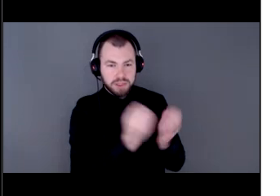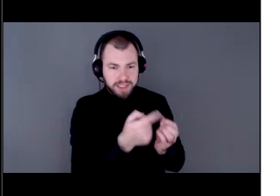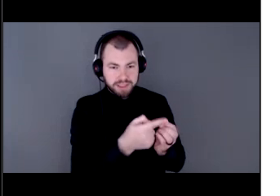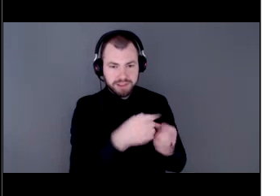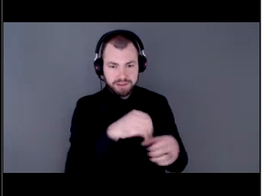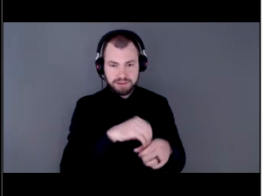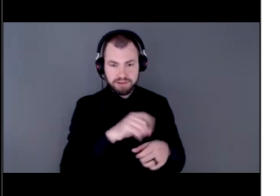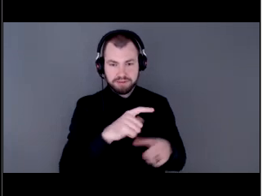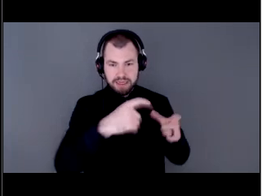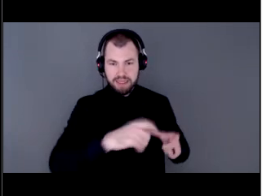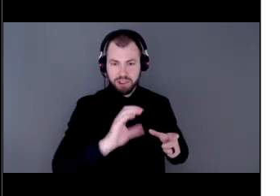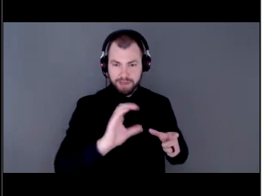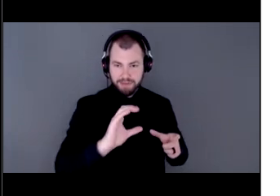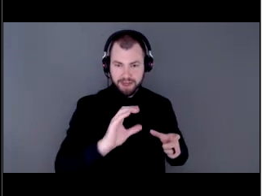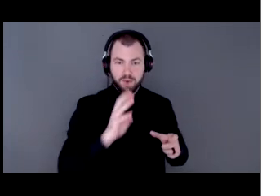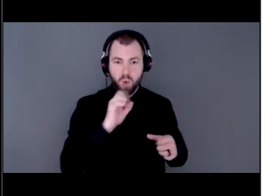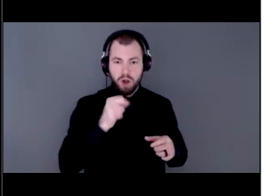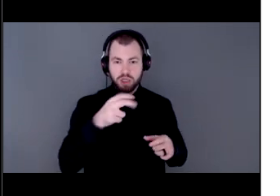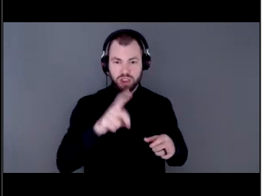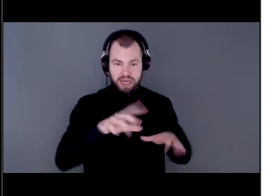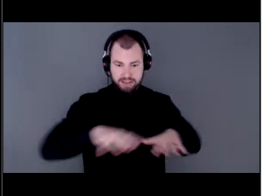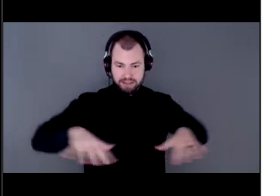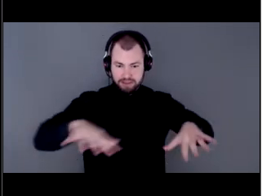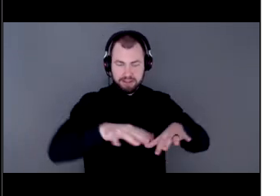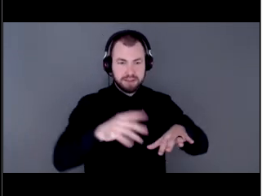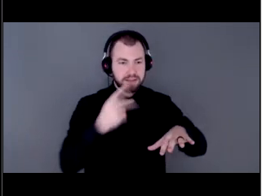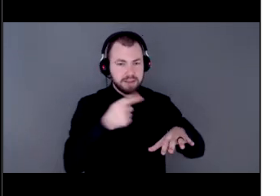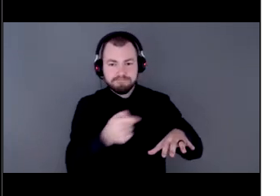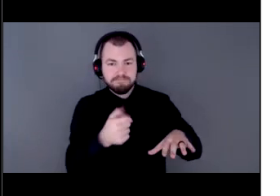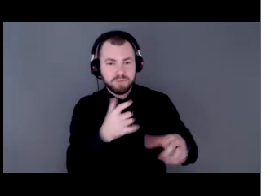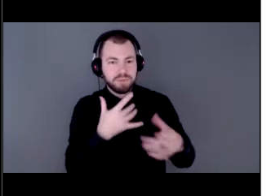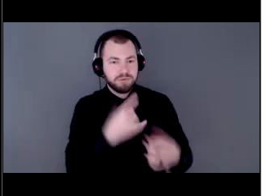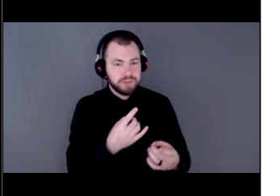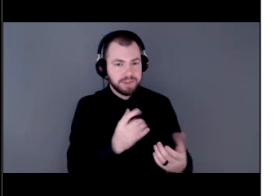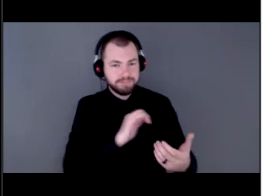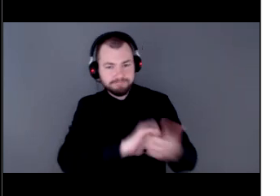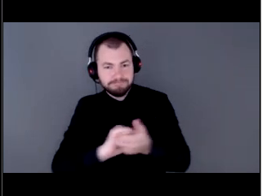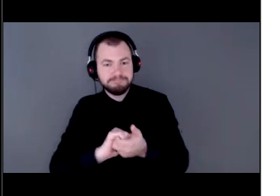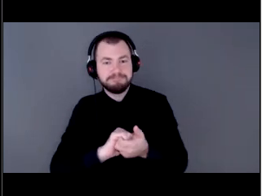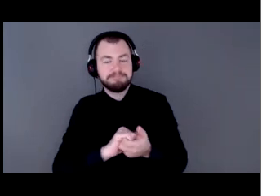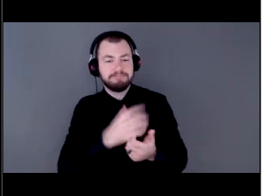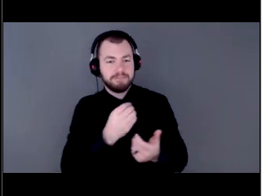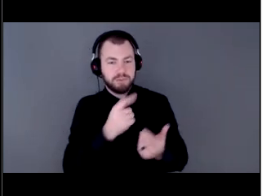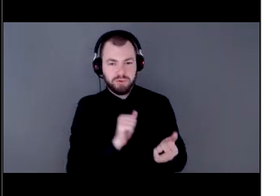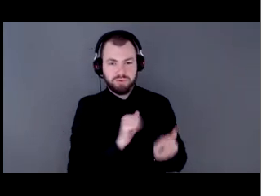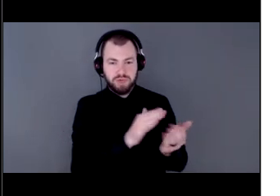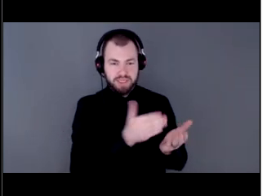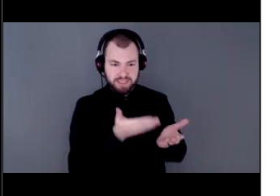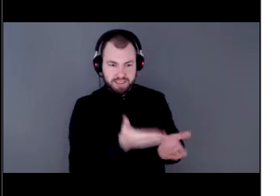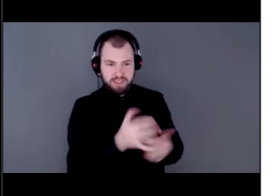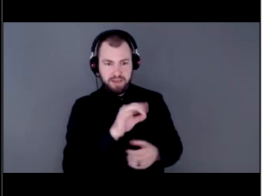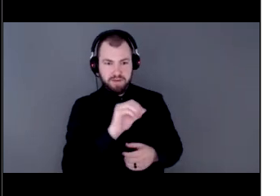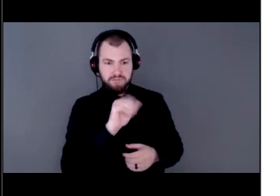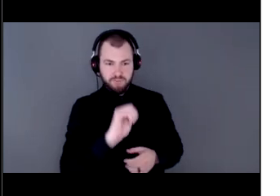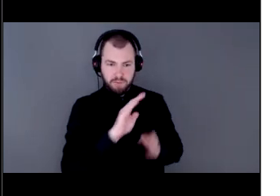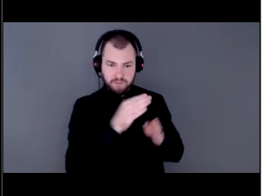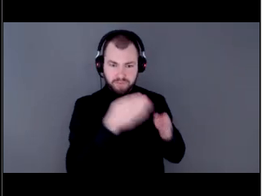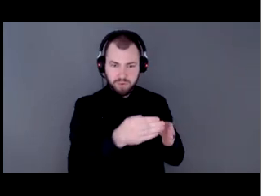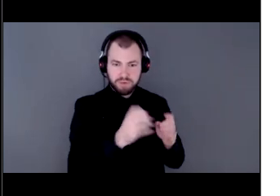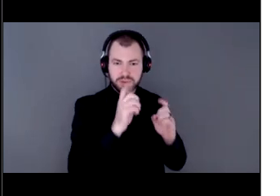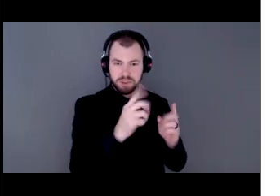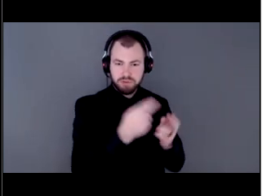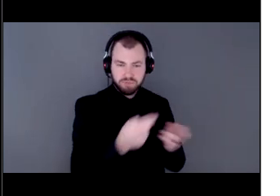Champlain watershed to see who may be interested in working with us and to assess what sorts of existing foam-focused educational resources